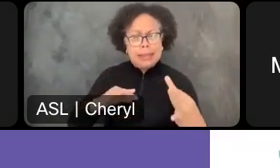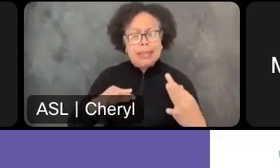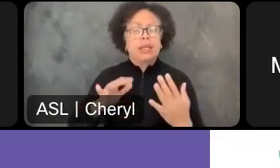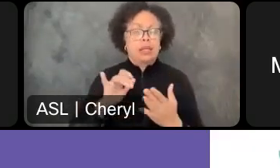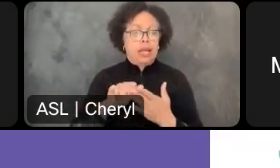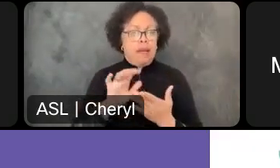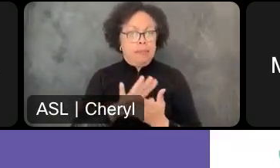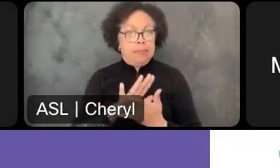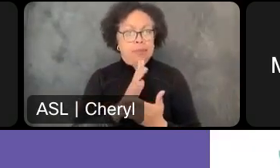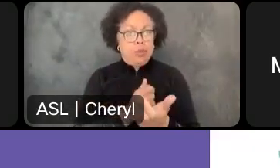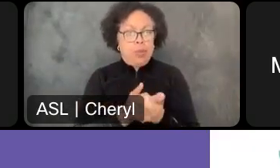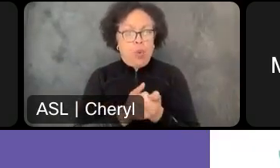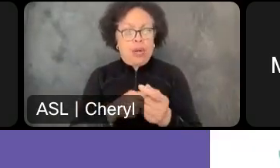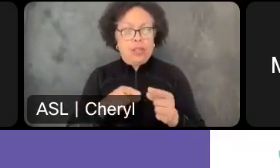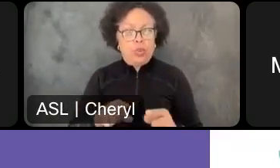evaluation process.